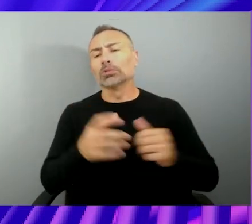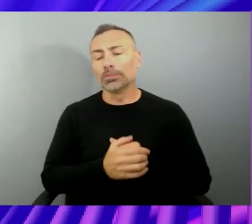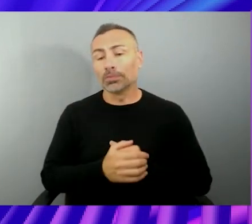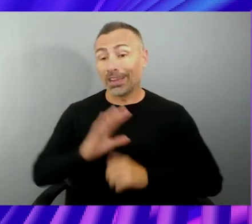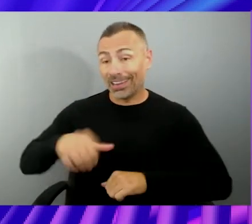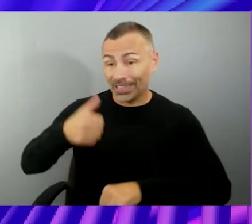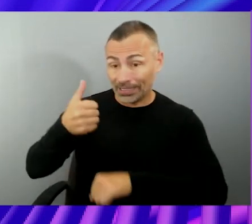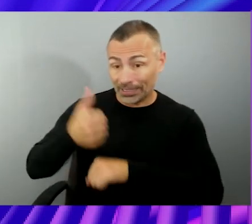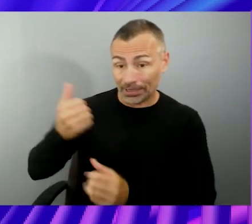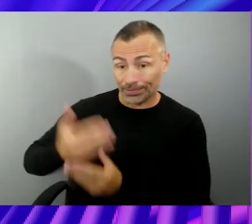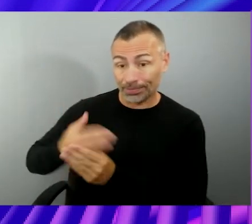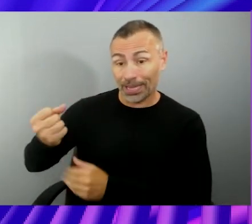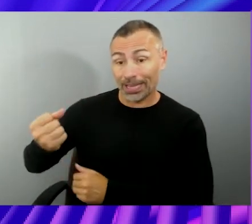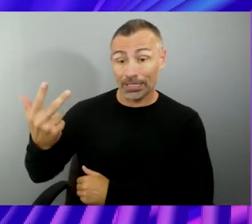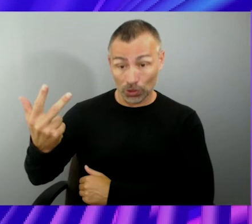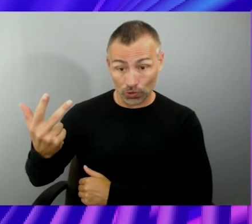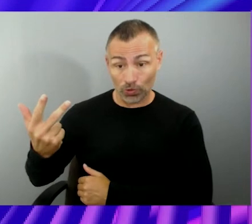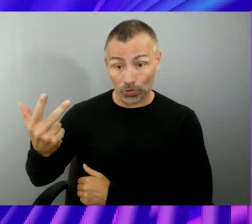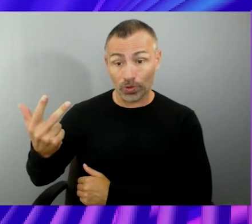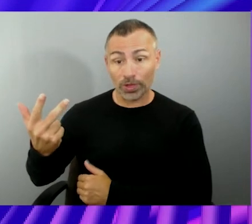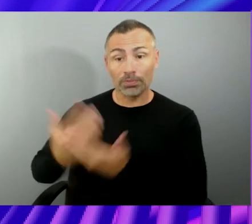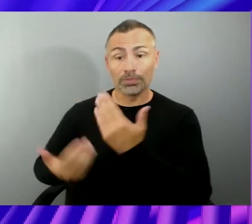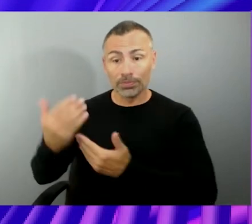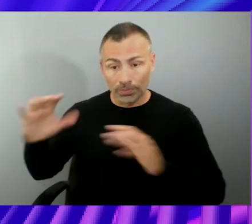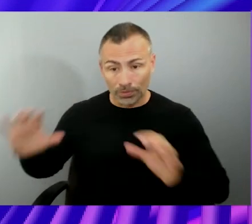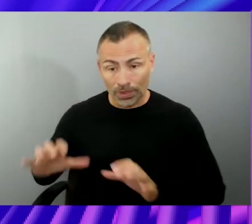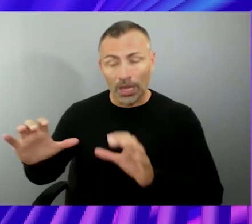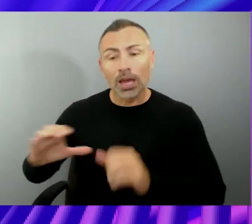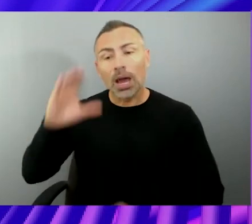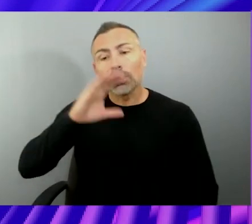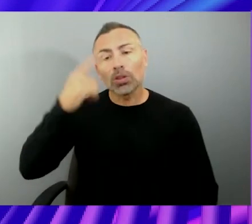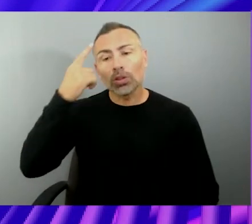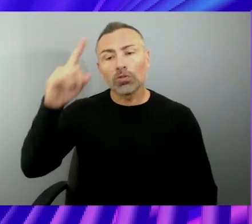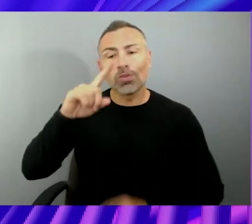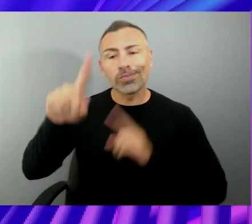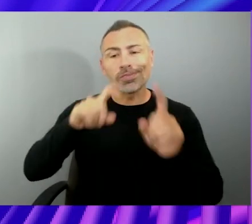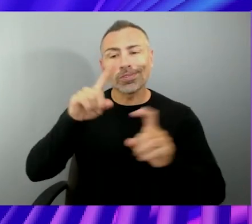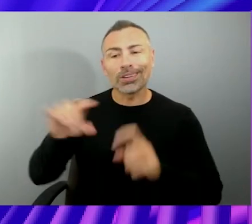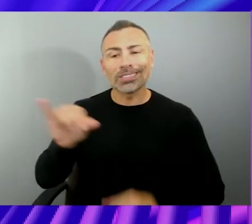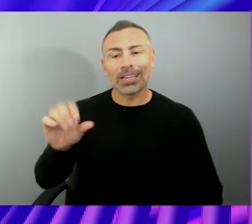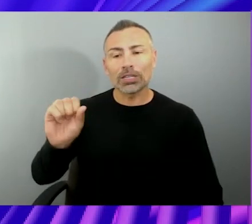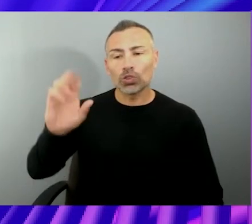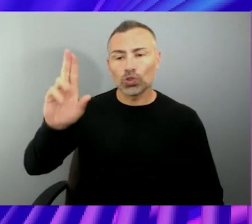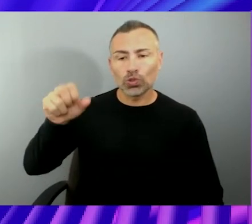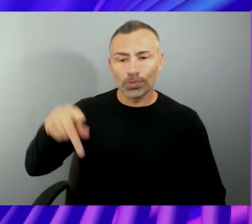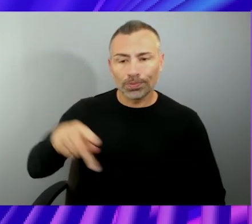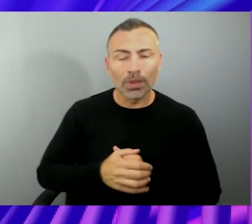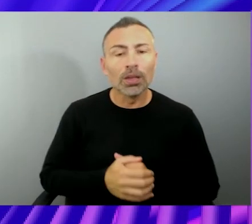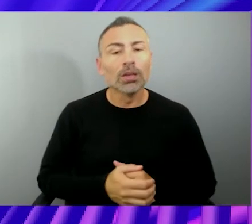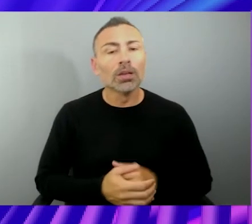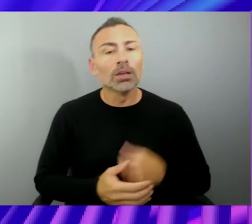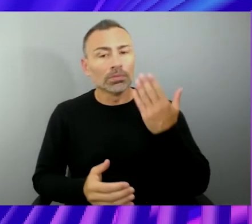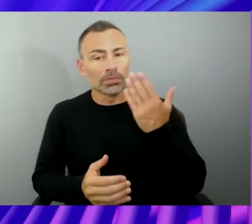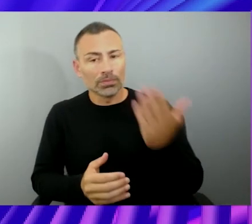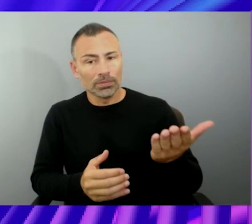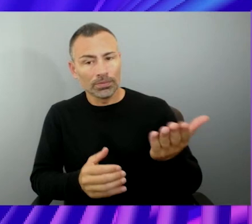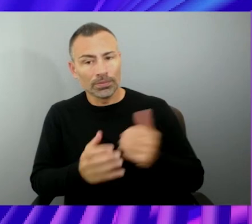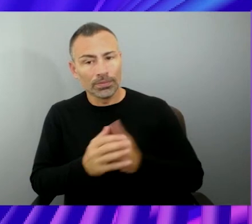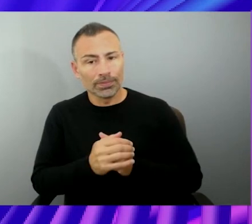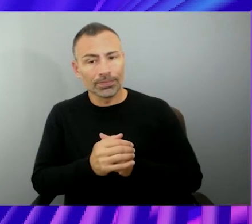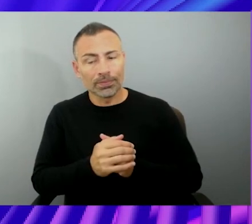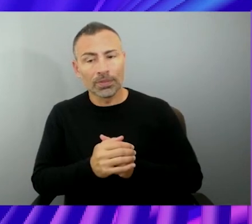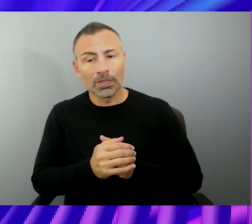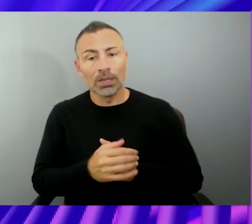and I'm going to go ahead and look for a request like soup. And when I look at this, all I'm going to do is identify, okay,